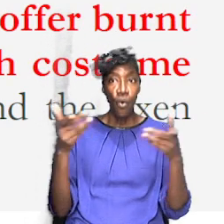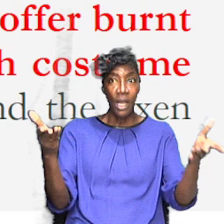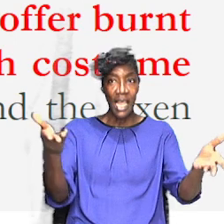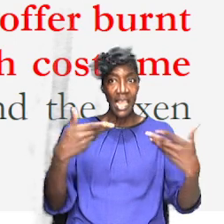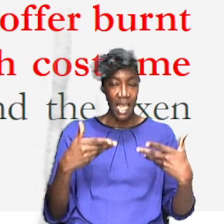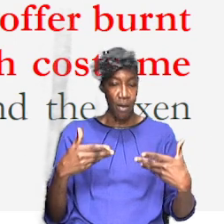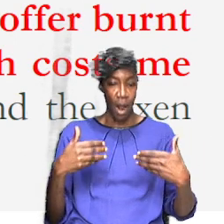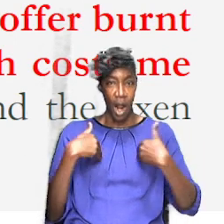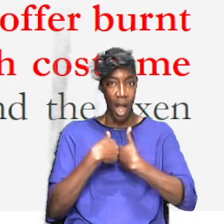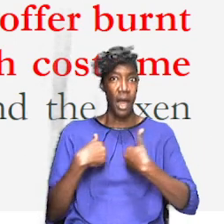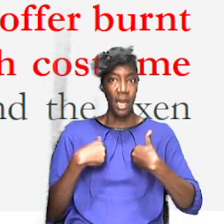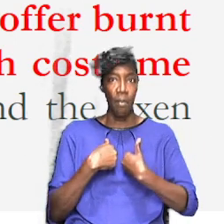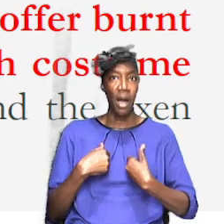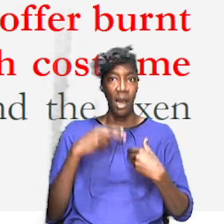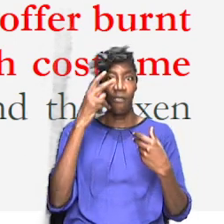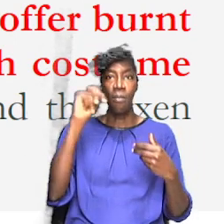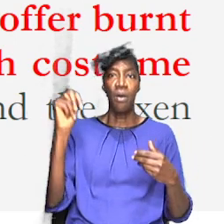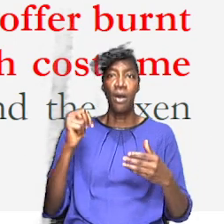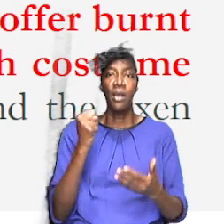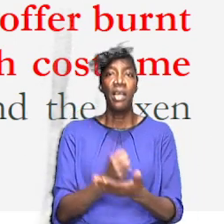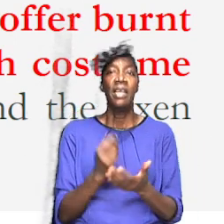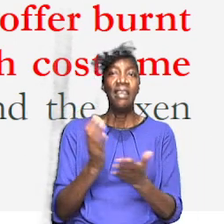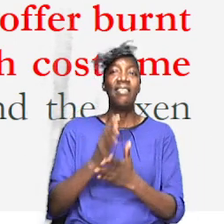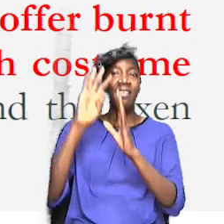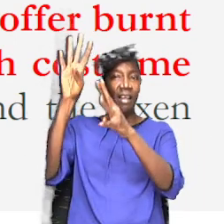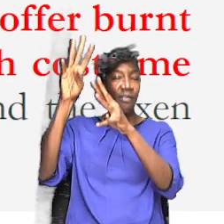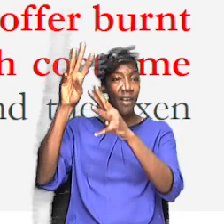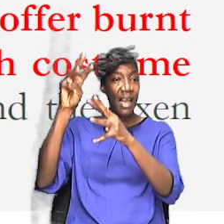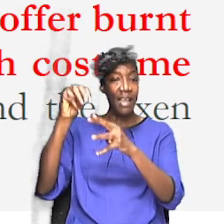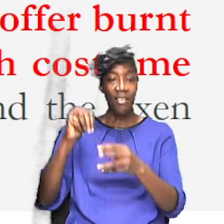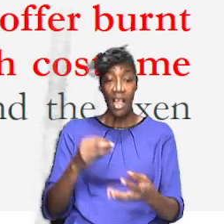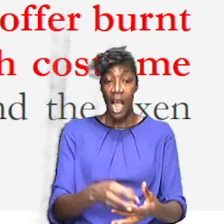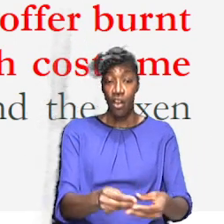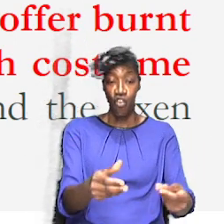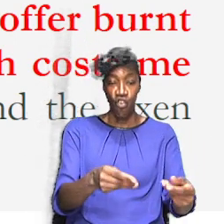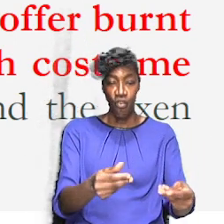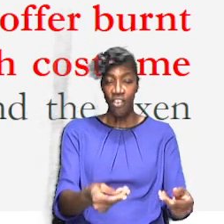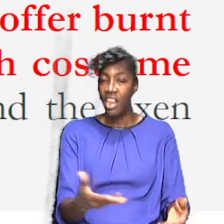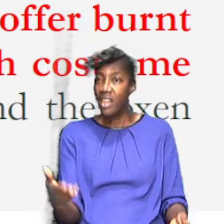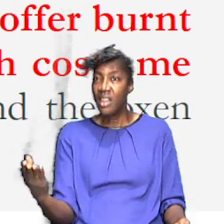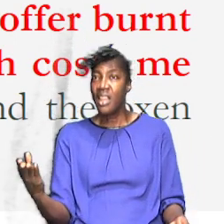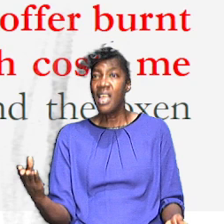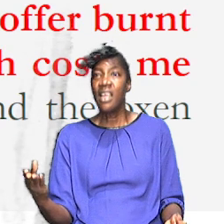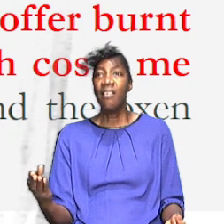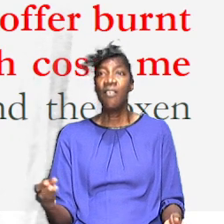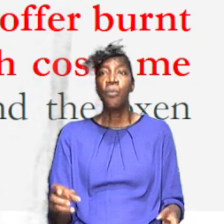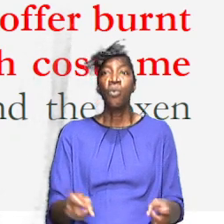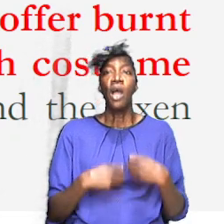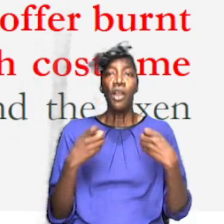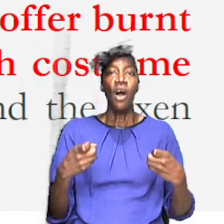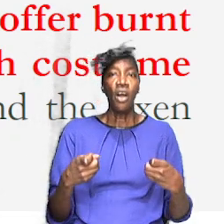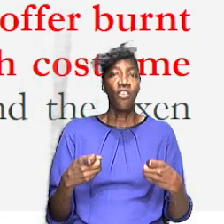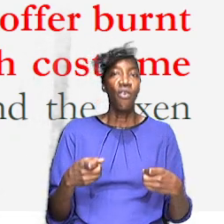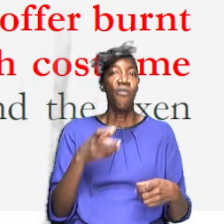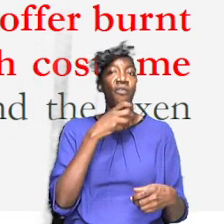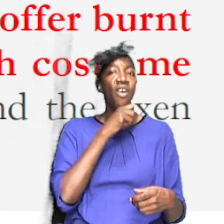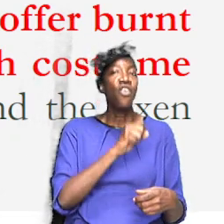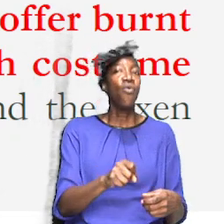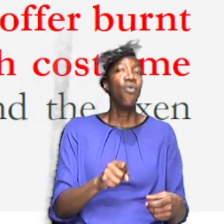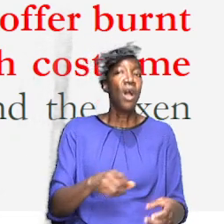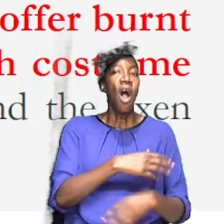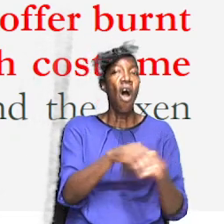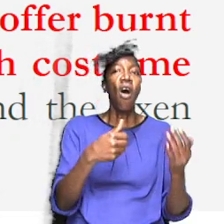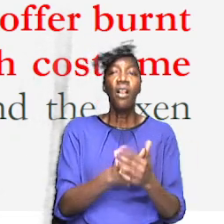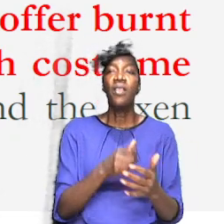for burnt sacrifice and threshing implements and the yokes of the oxen for wood. All these, O King Araunah, has given to the